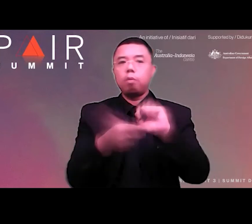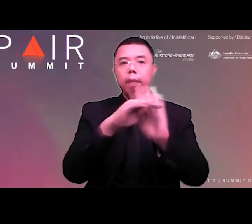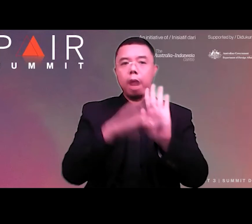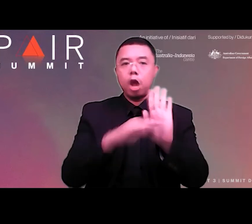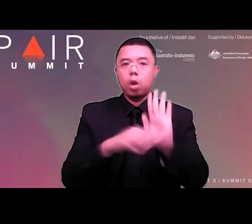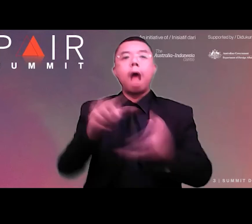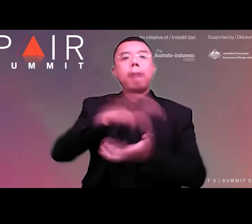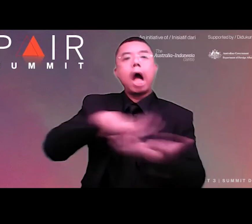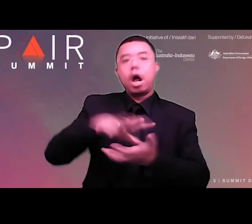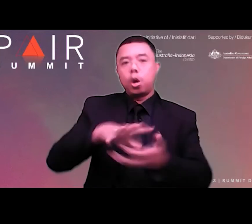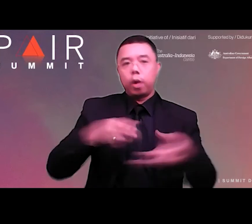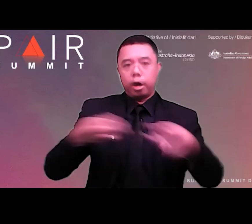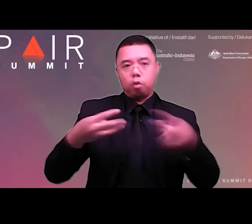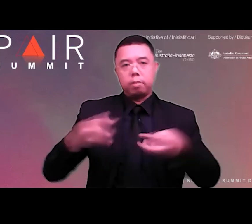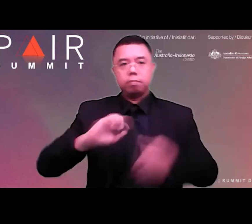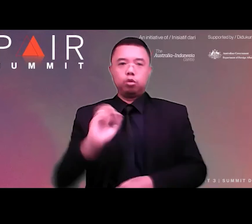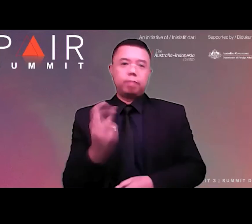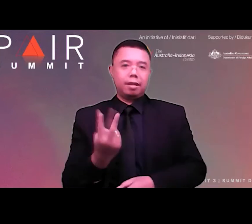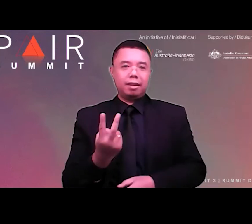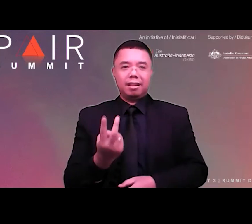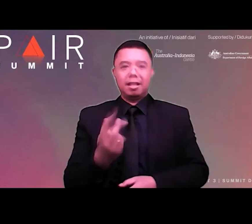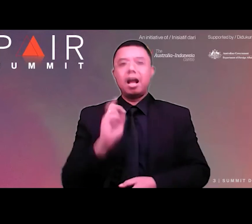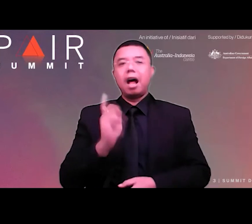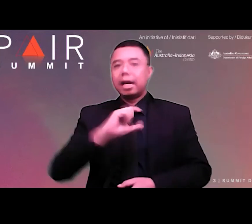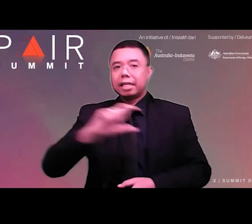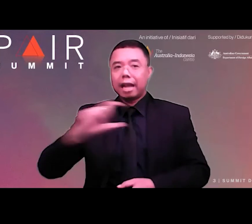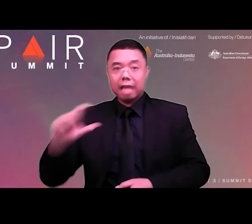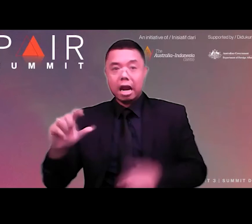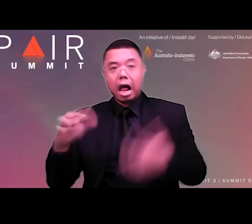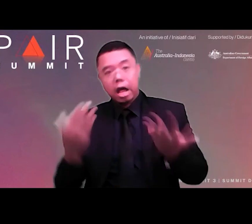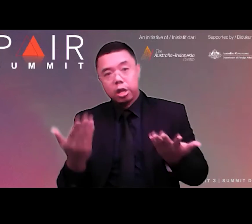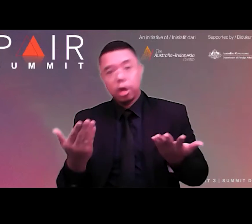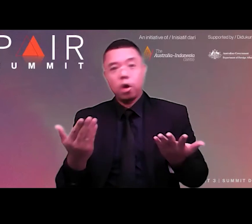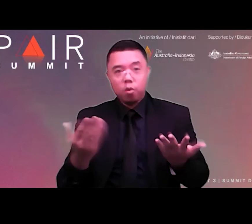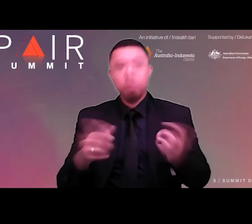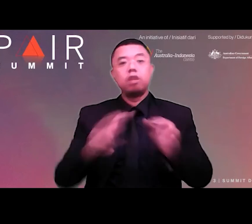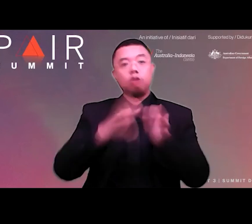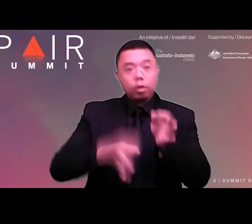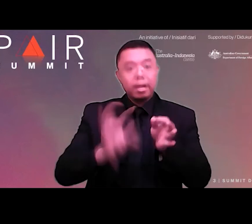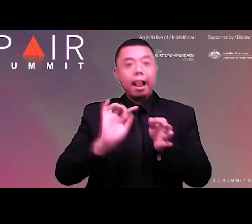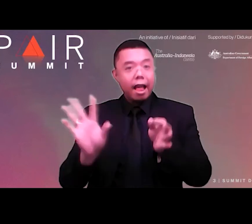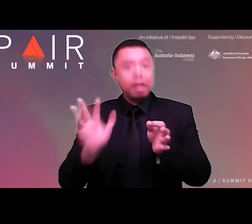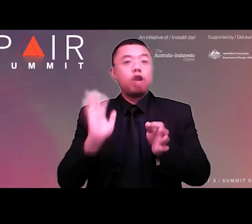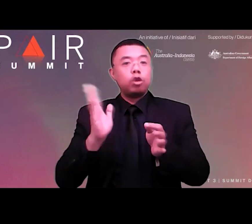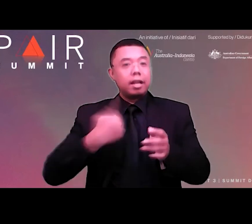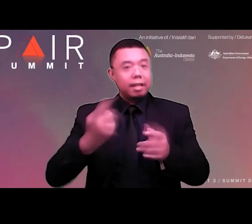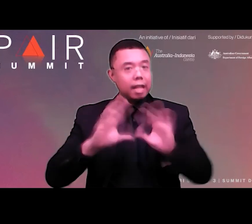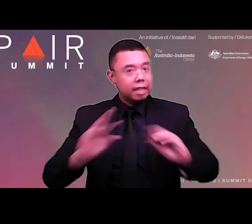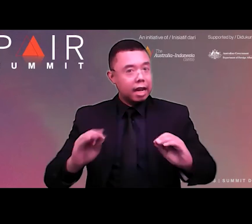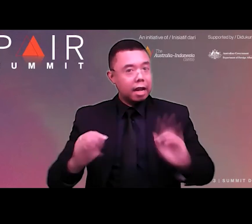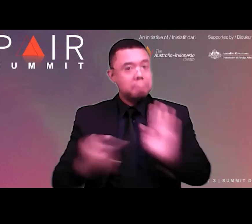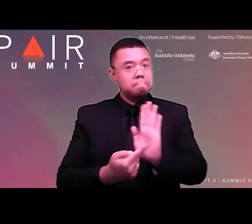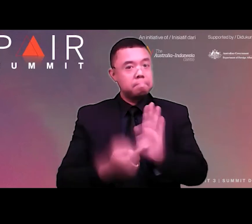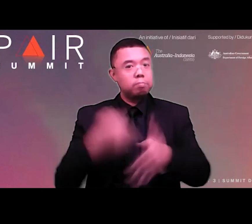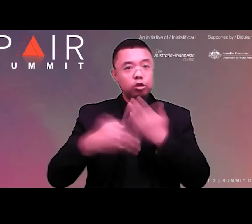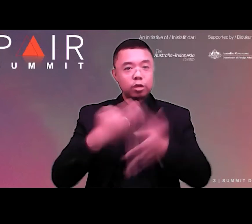There are ways out, and a recent business survey we conducted showed that those companies that were using digital platforms